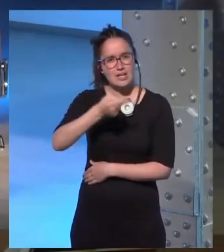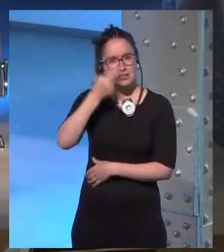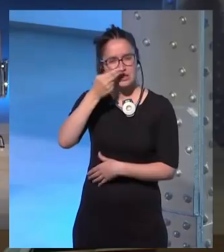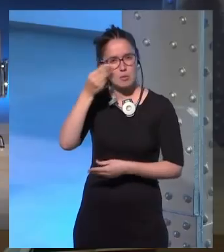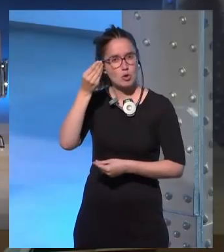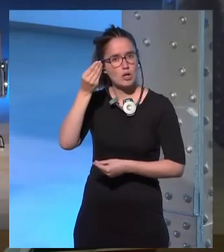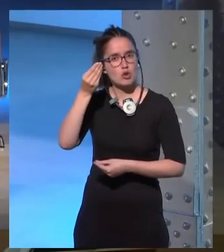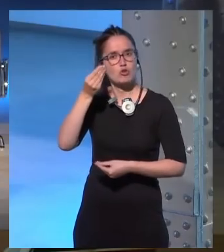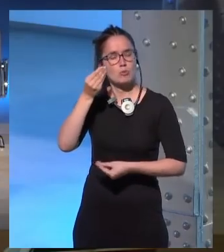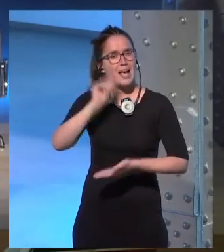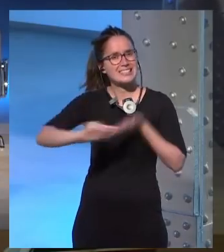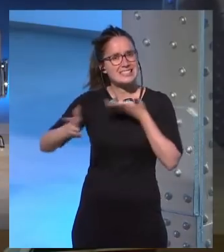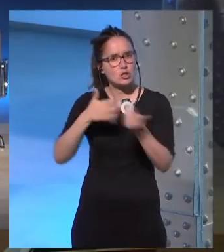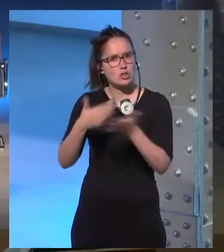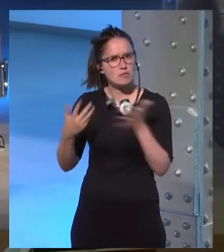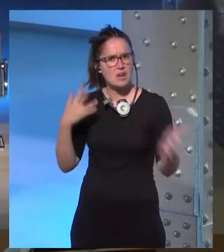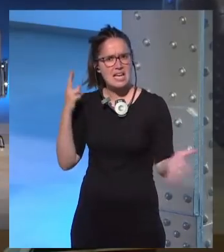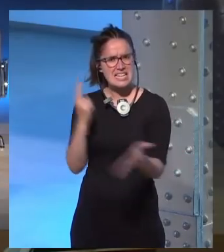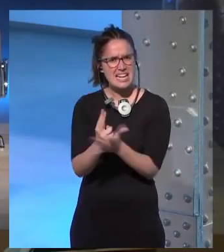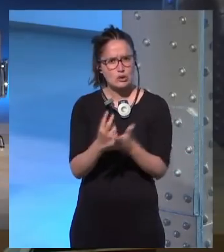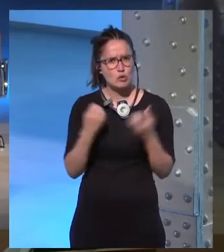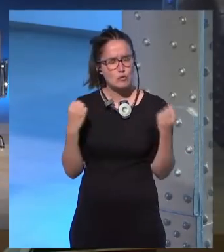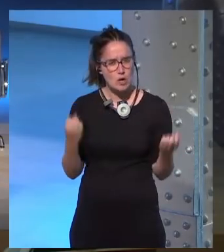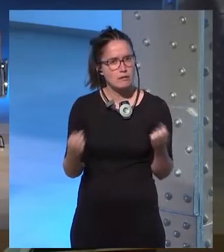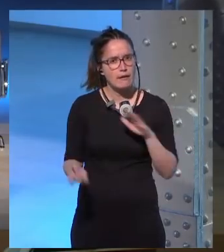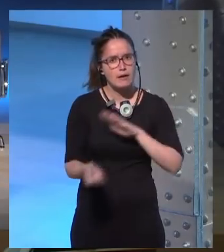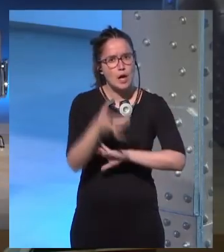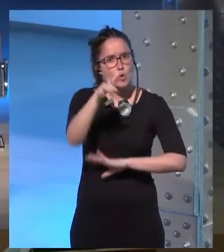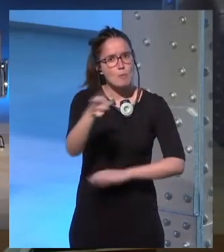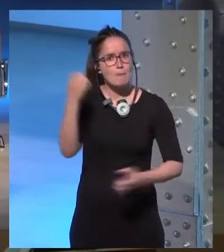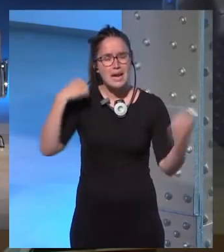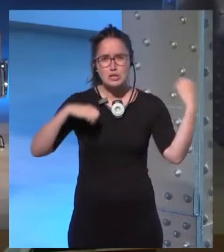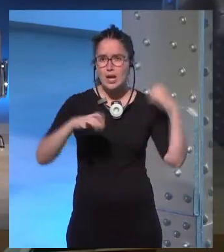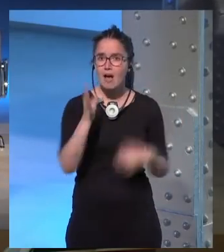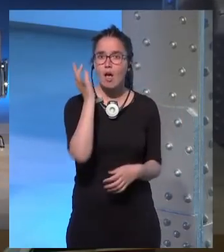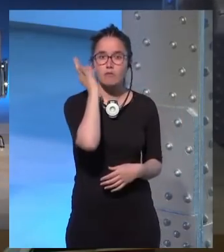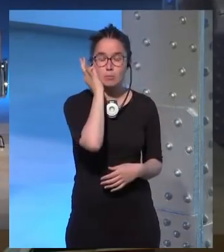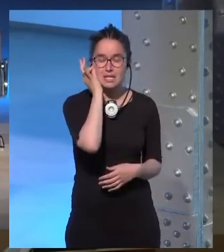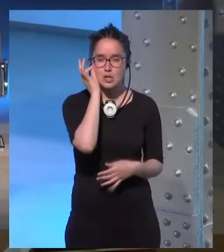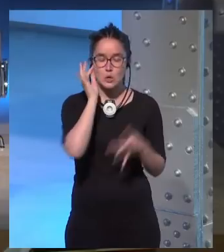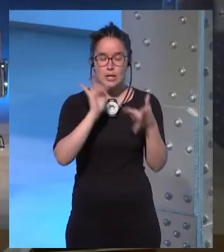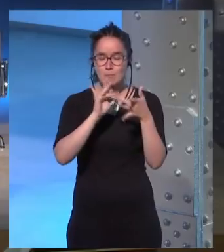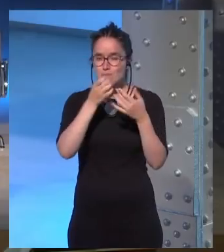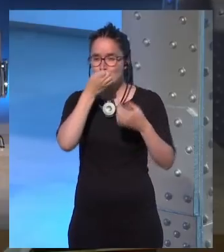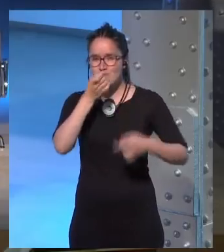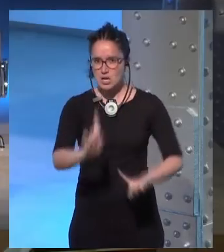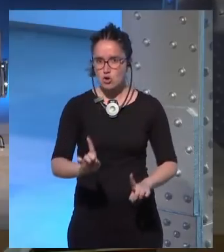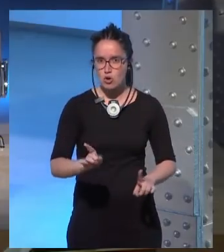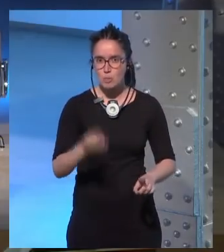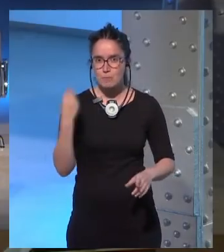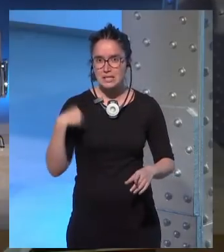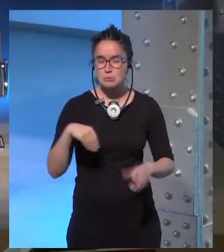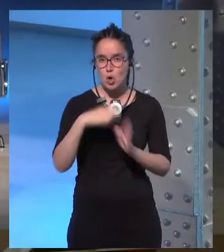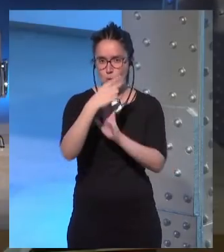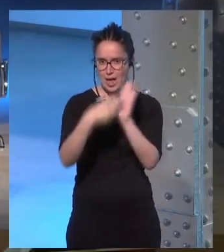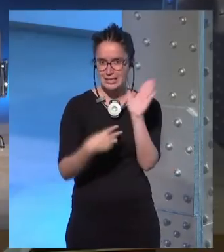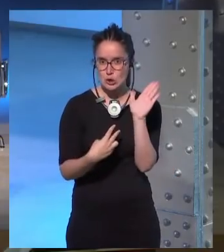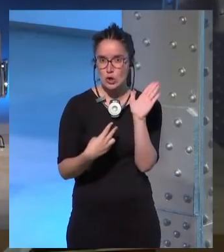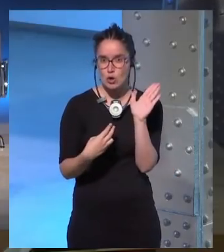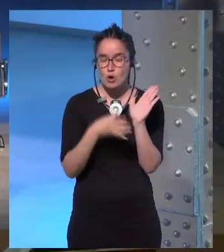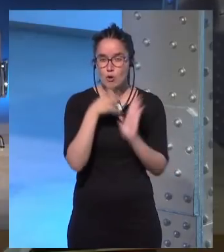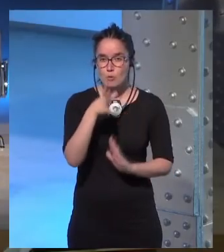because I believe that as a writer, it's a great challenge to create a feminine character that you don't like as a